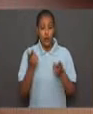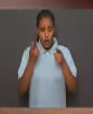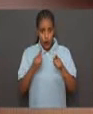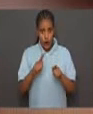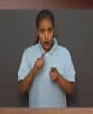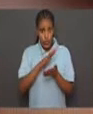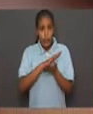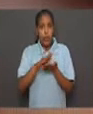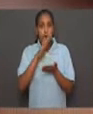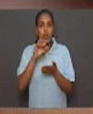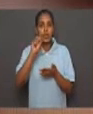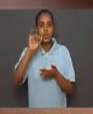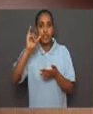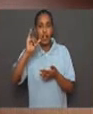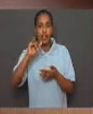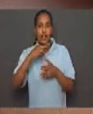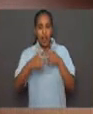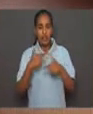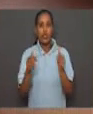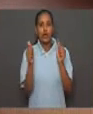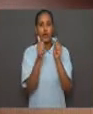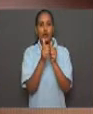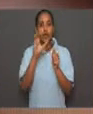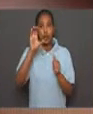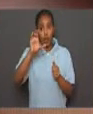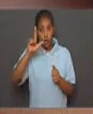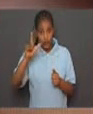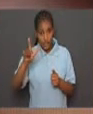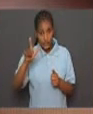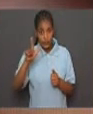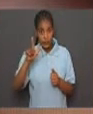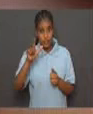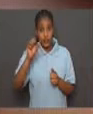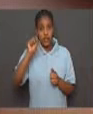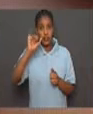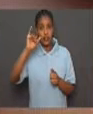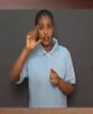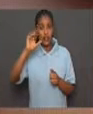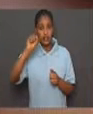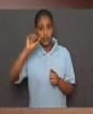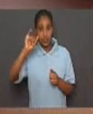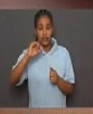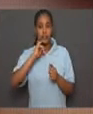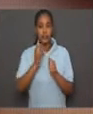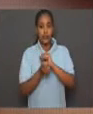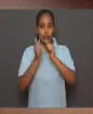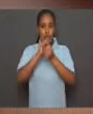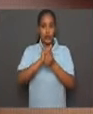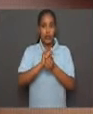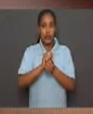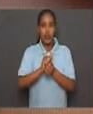When impure silicon reacts with chlorine, the silicon is changed